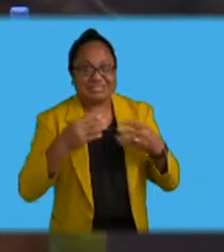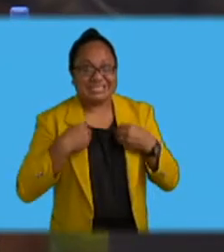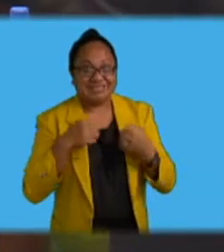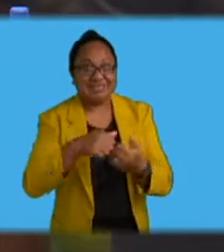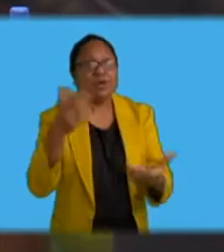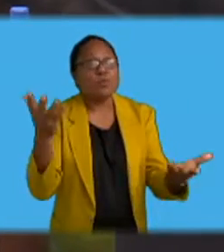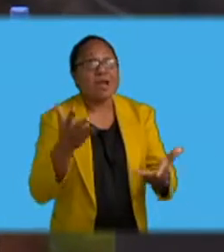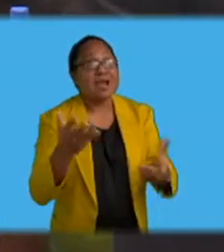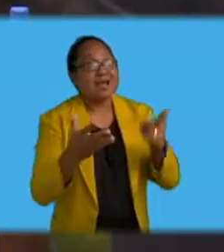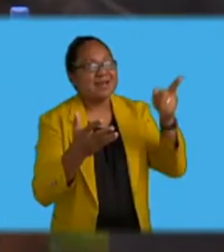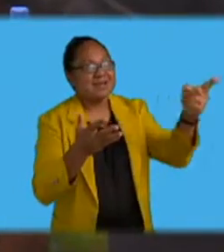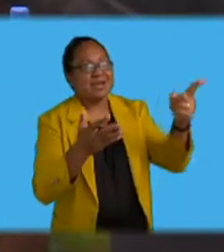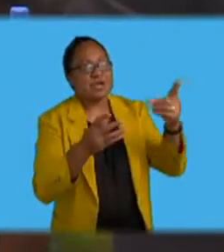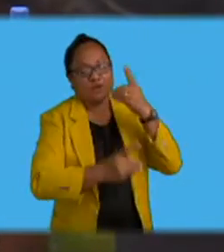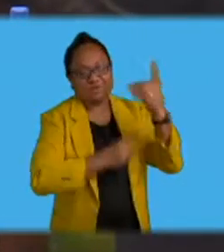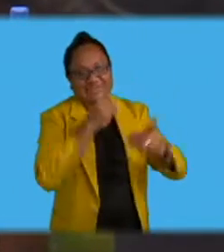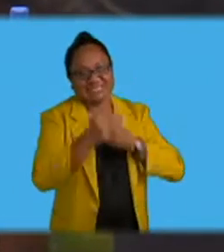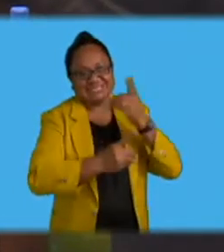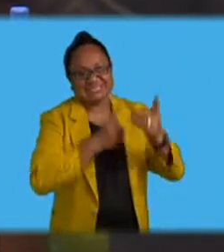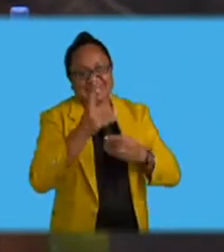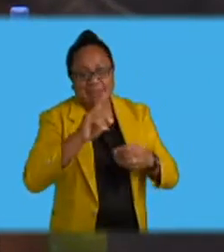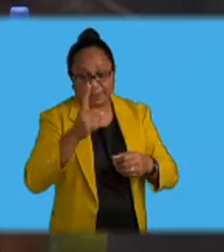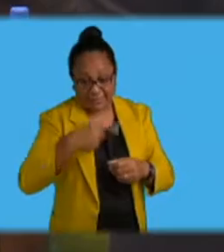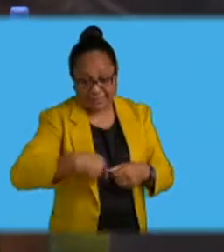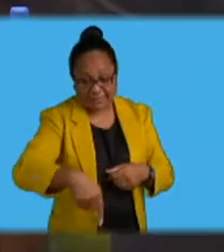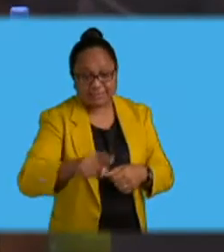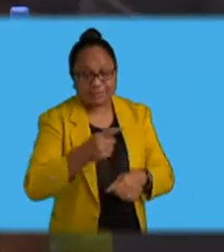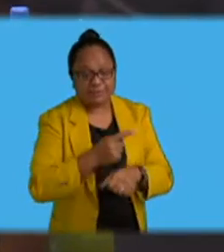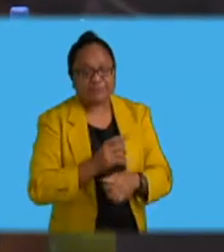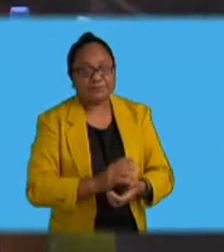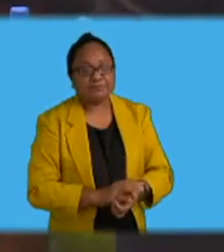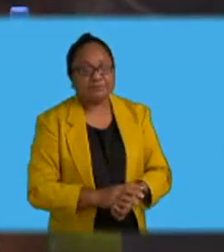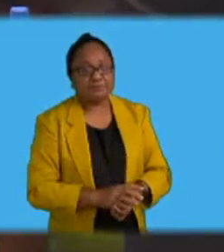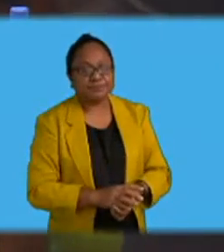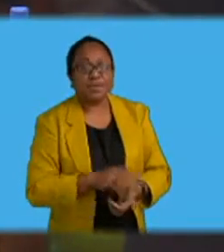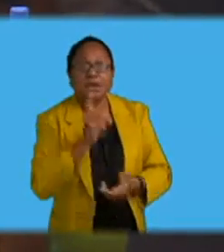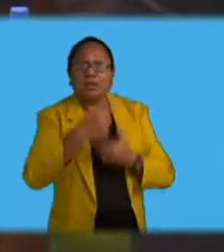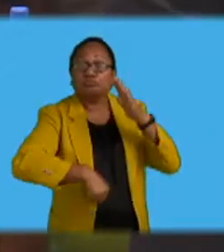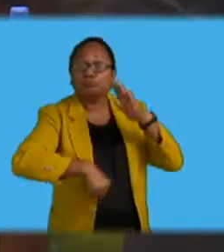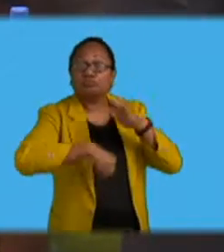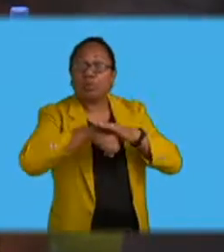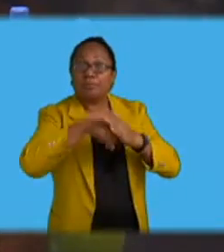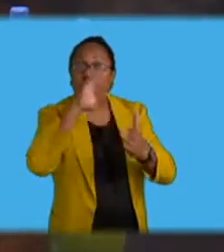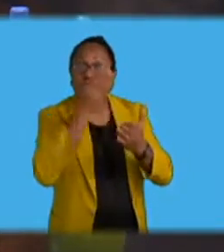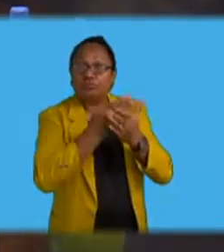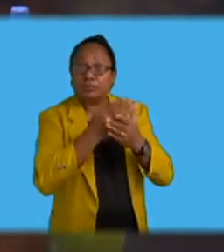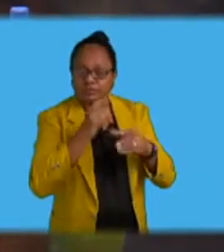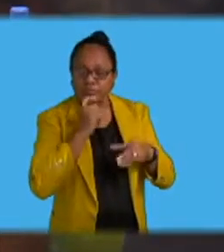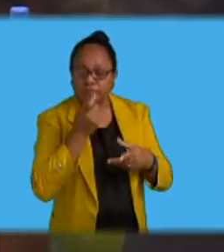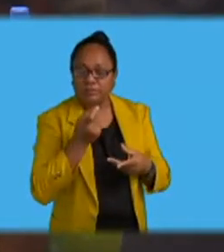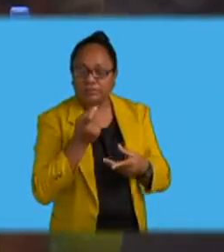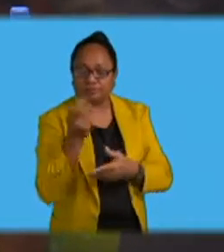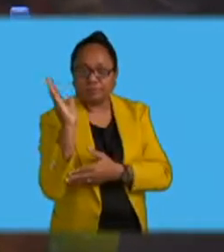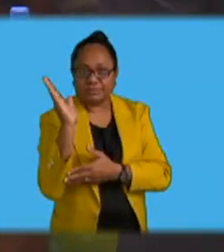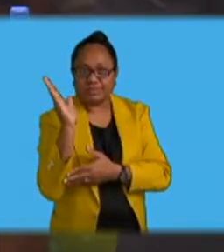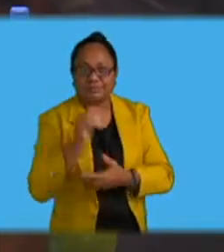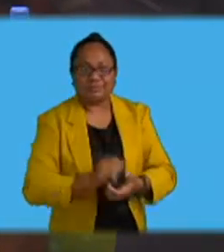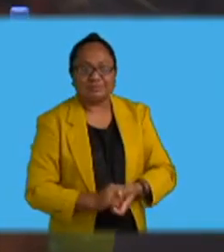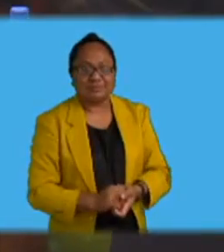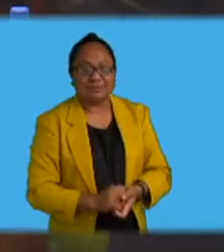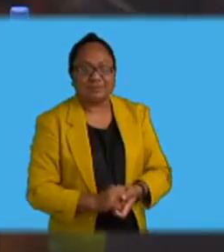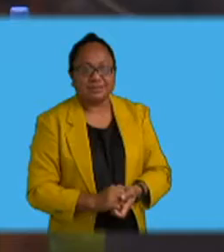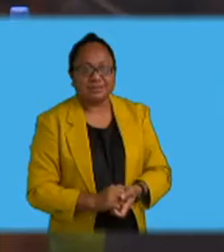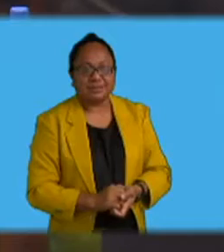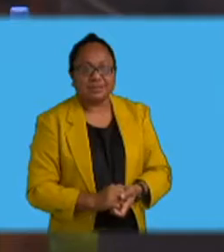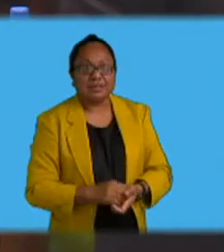the formal ceremony, but this week at the conference, the top student will be presenting. This competition